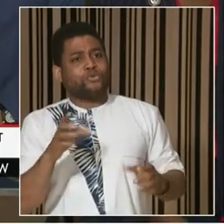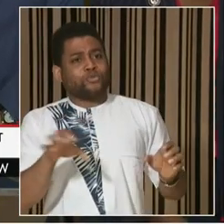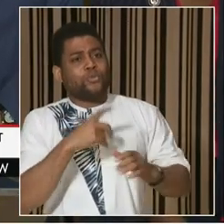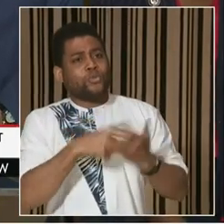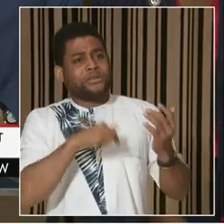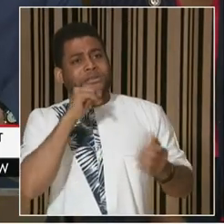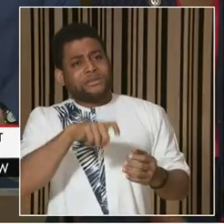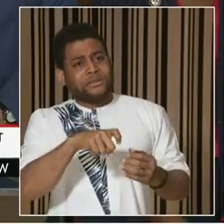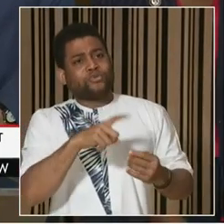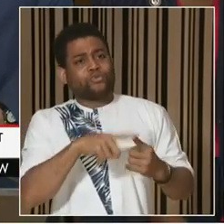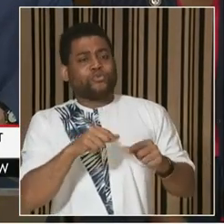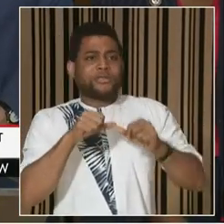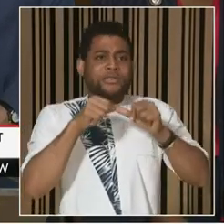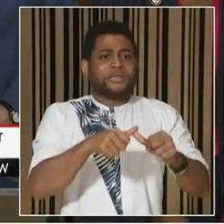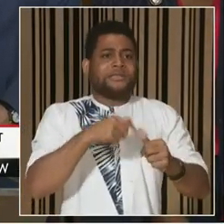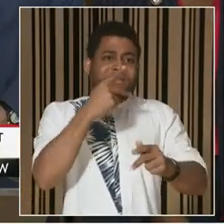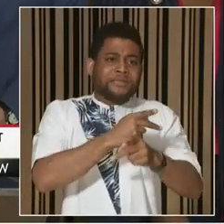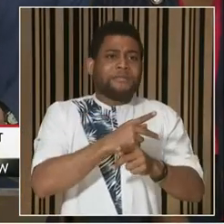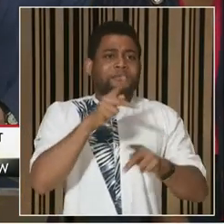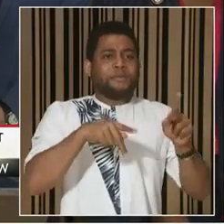to keep people safe.